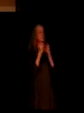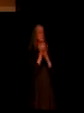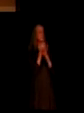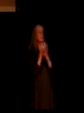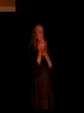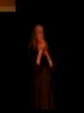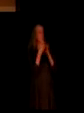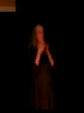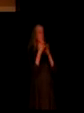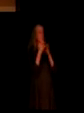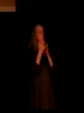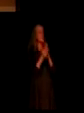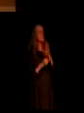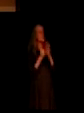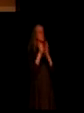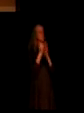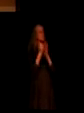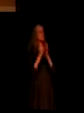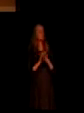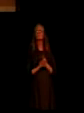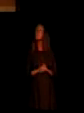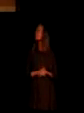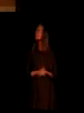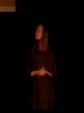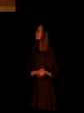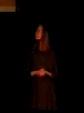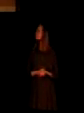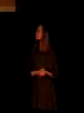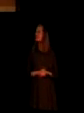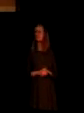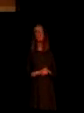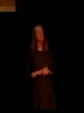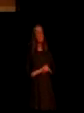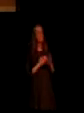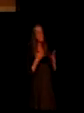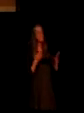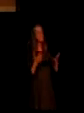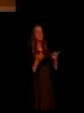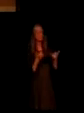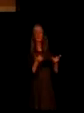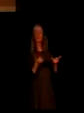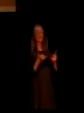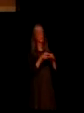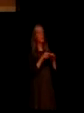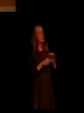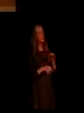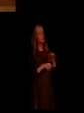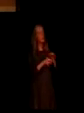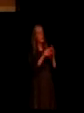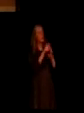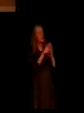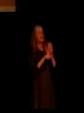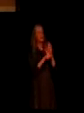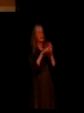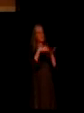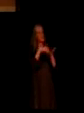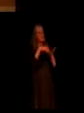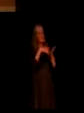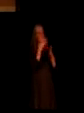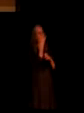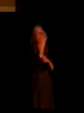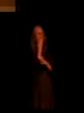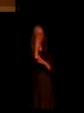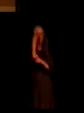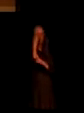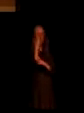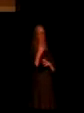And you see that basically just some of the simple principles of tree physiology